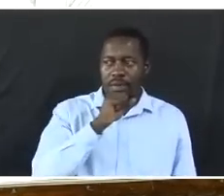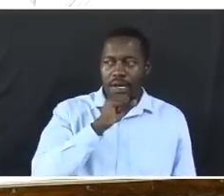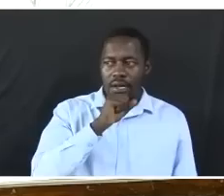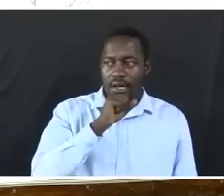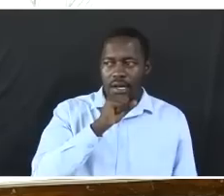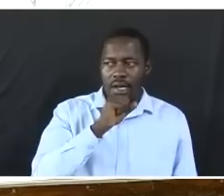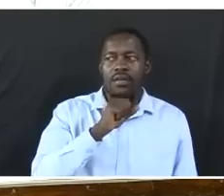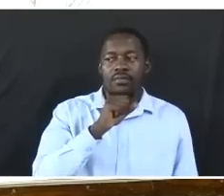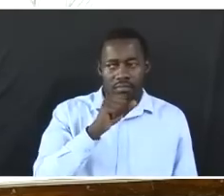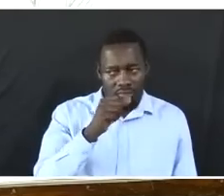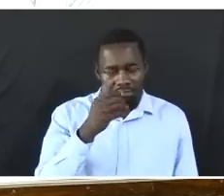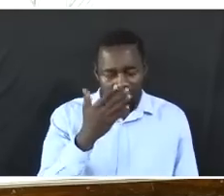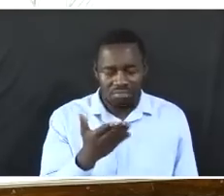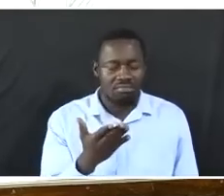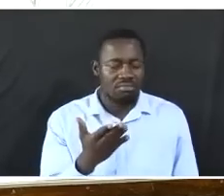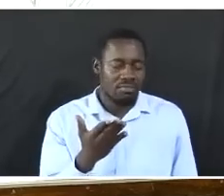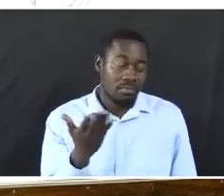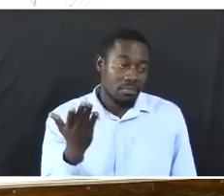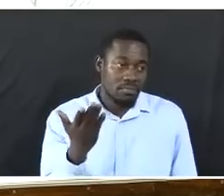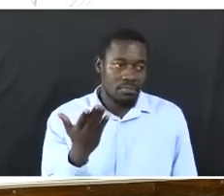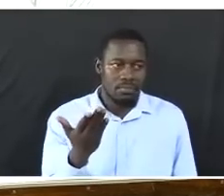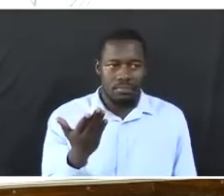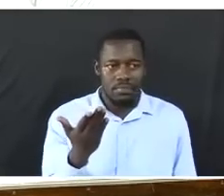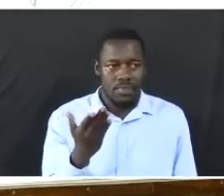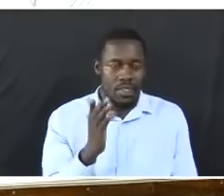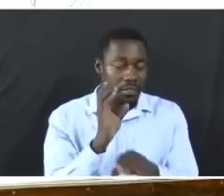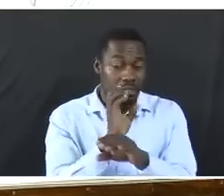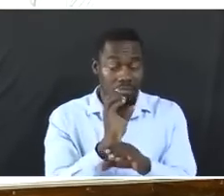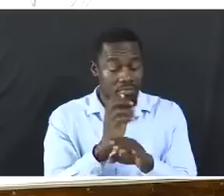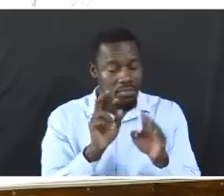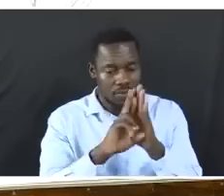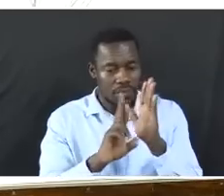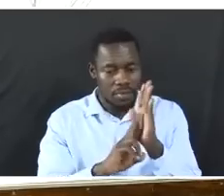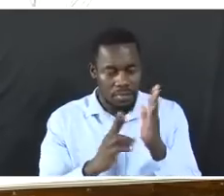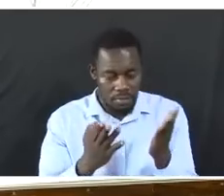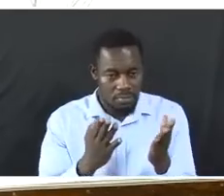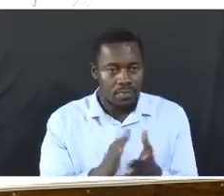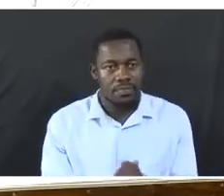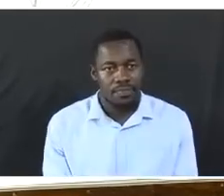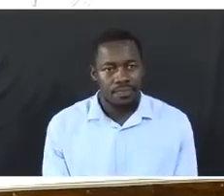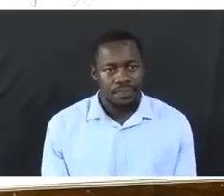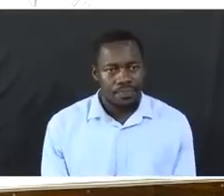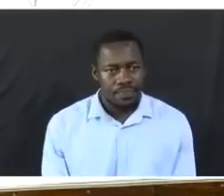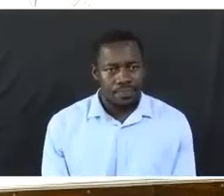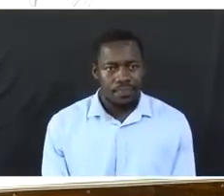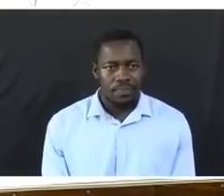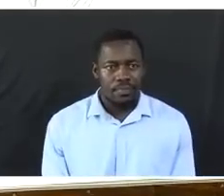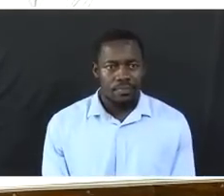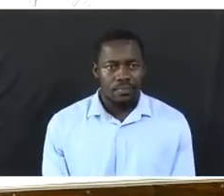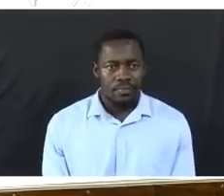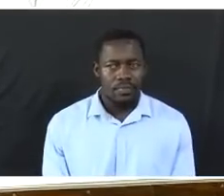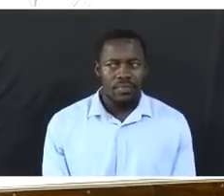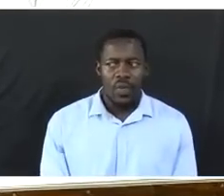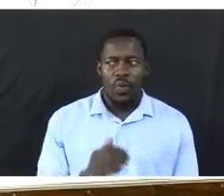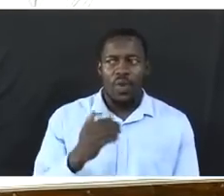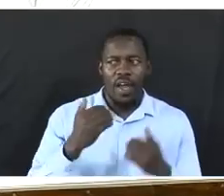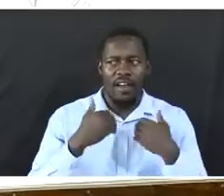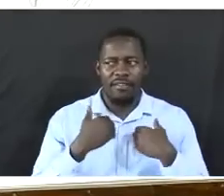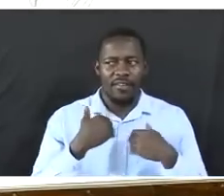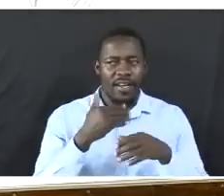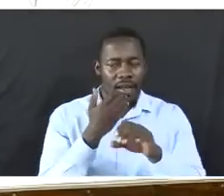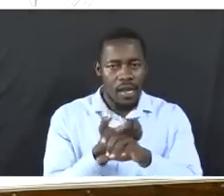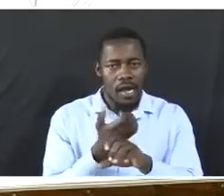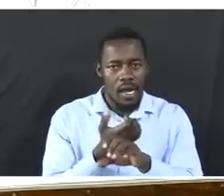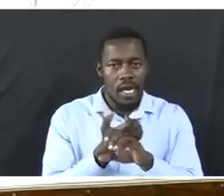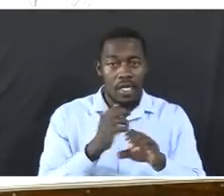we take some measures, probably because we have not gained a deep understanding. But the Lord will not